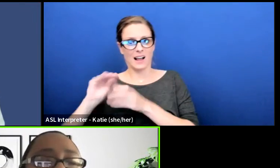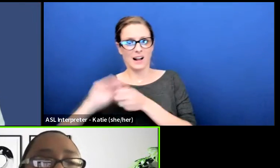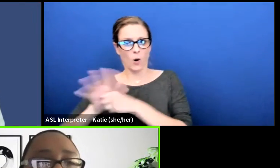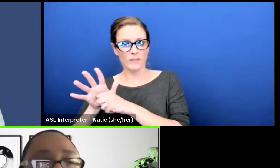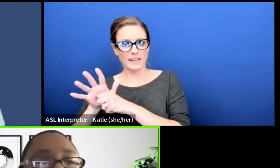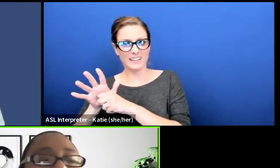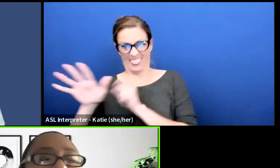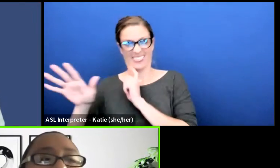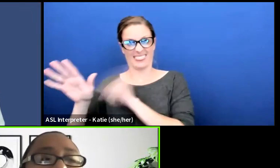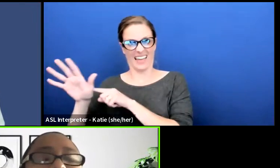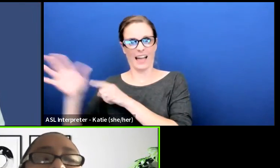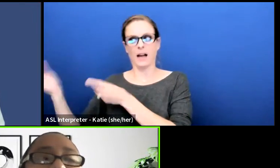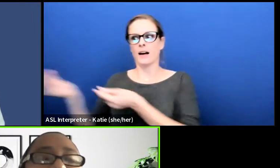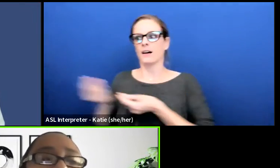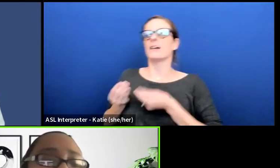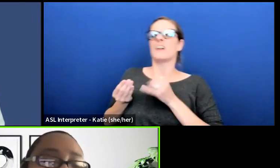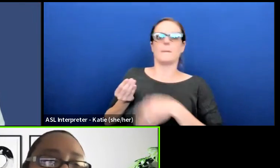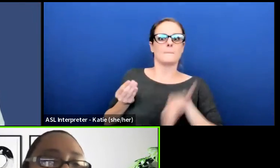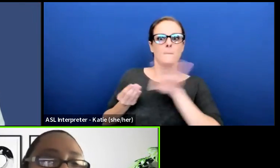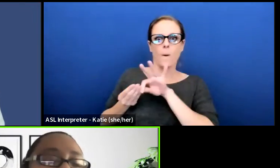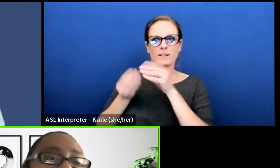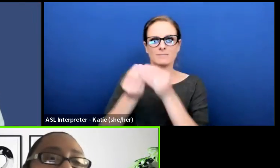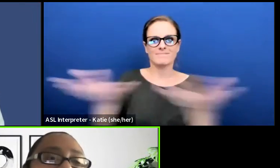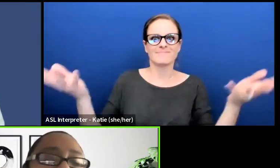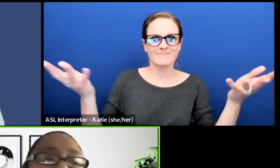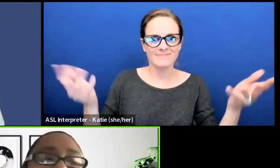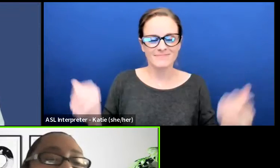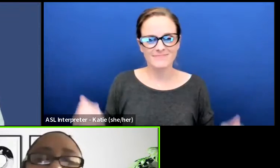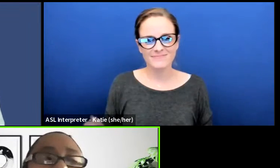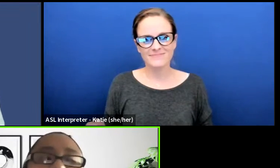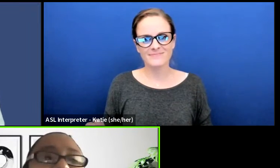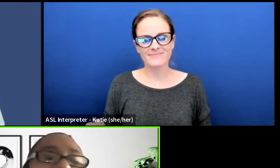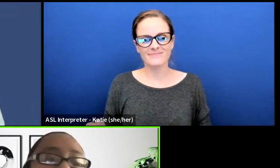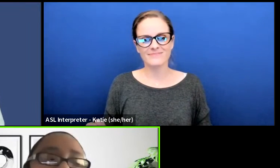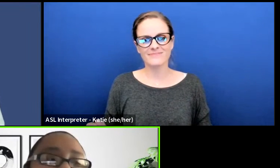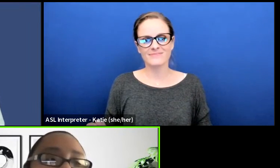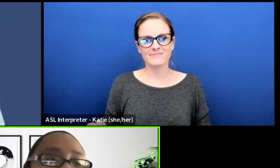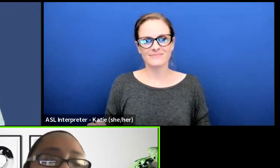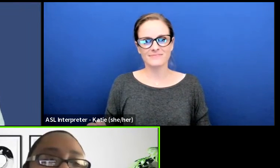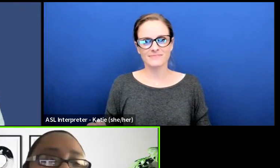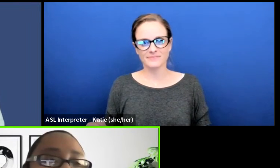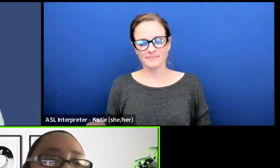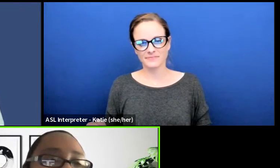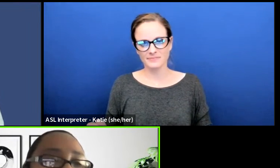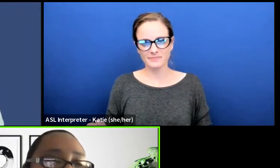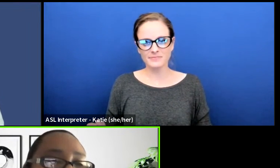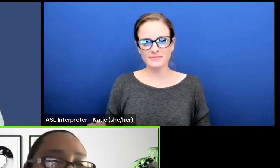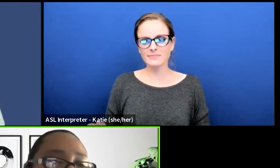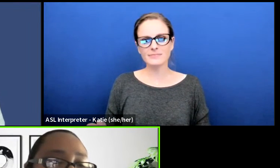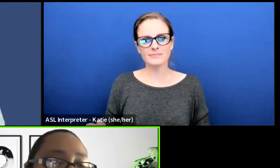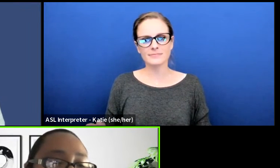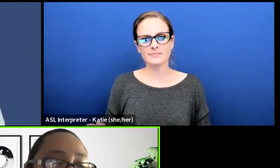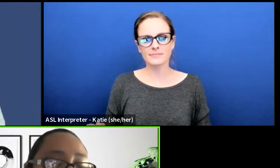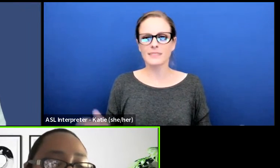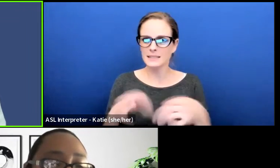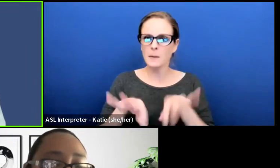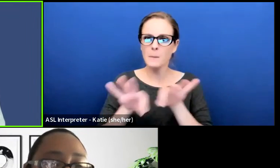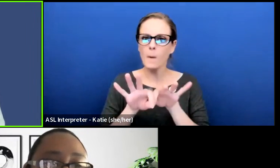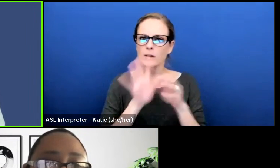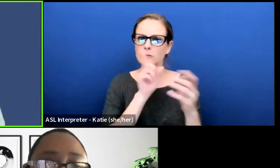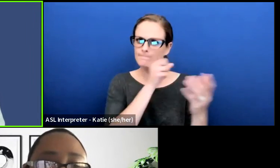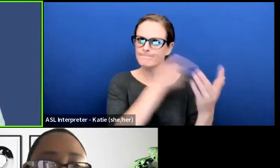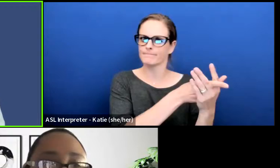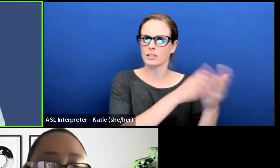messaging, and to me, it kind of alerts me because of the community, just it doesn't land with the community in the same way. Yeah, I